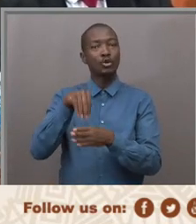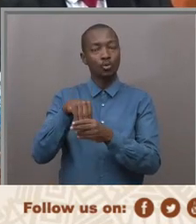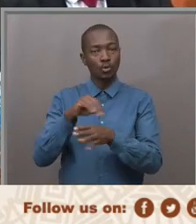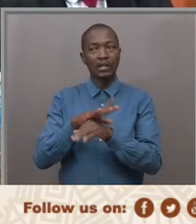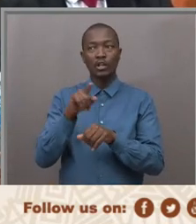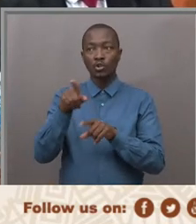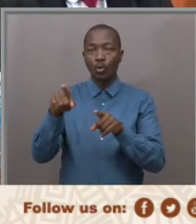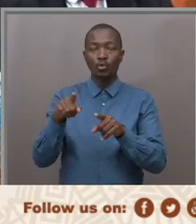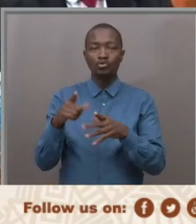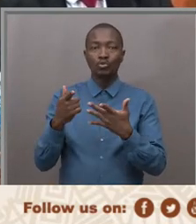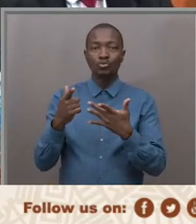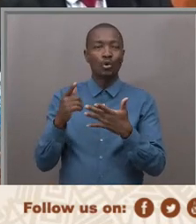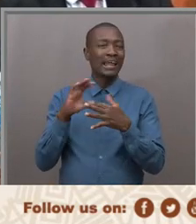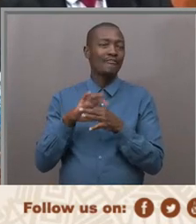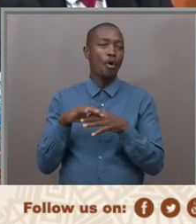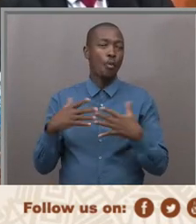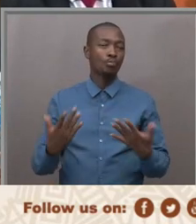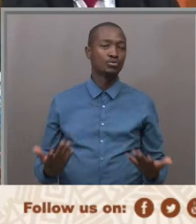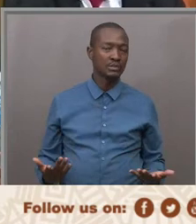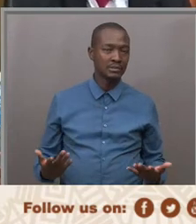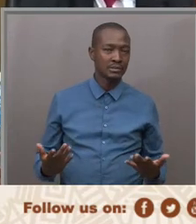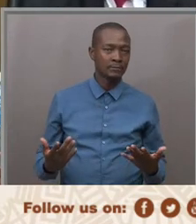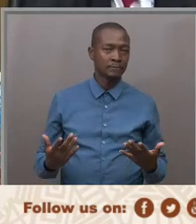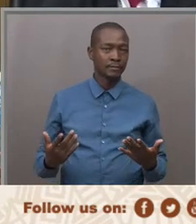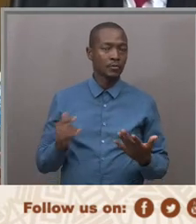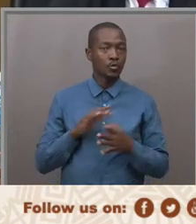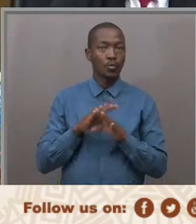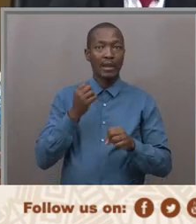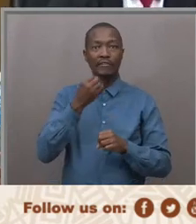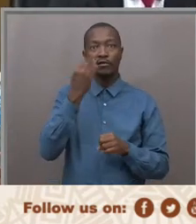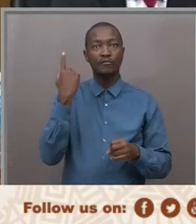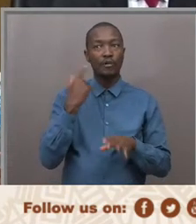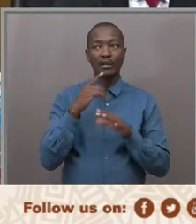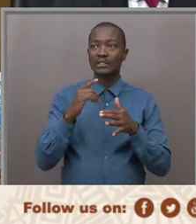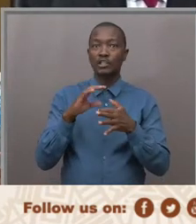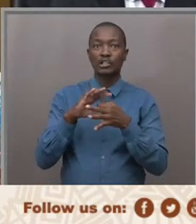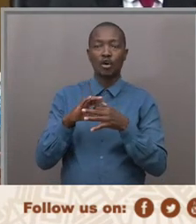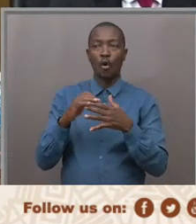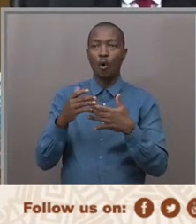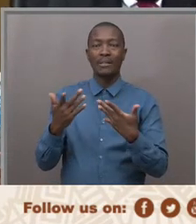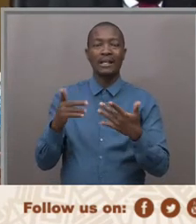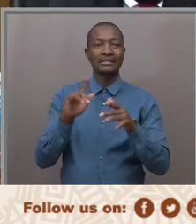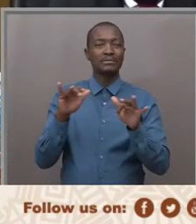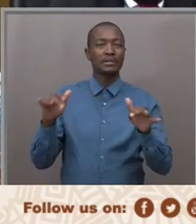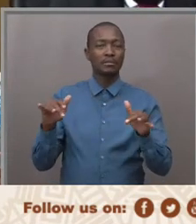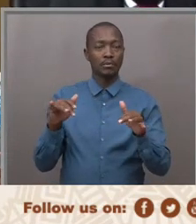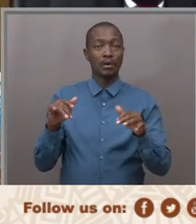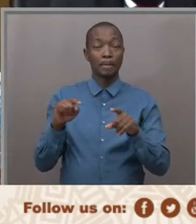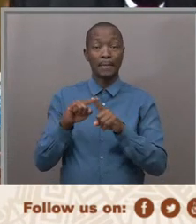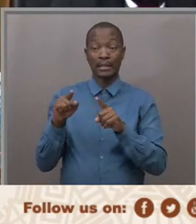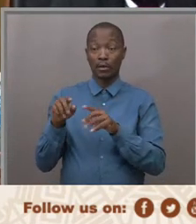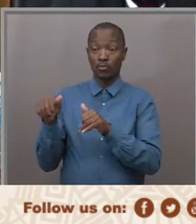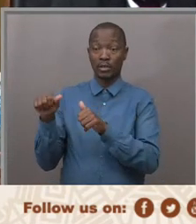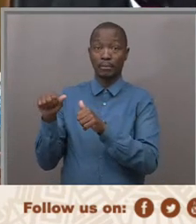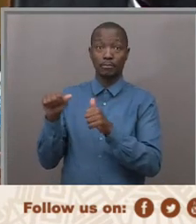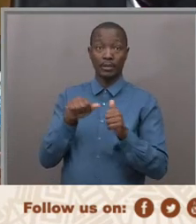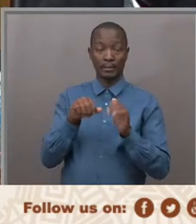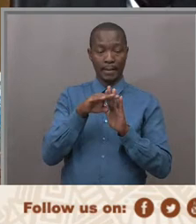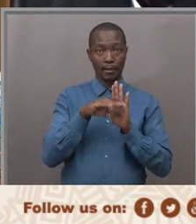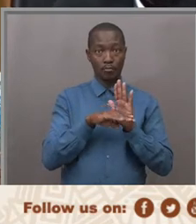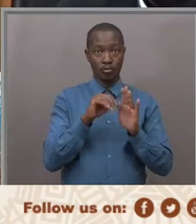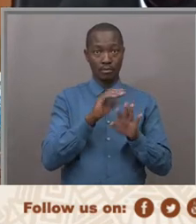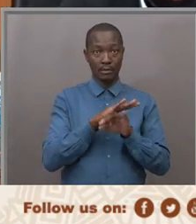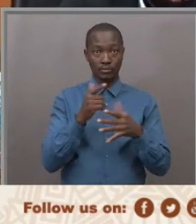homeless. We haven't forgotten the homeless people, and we are now bringing back programs to address the problem